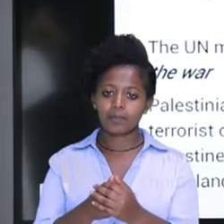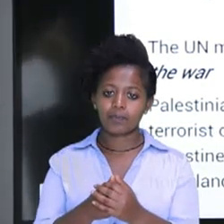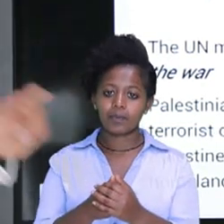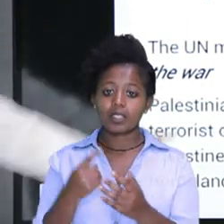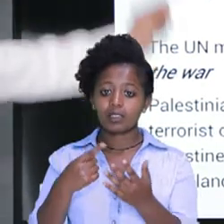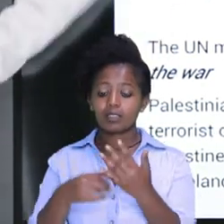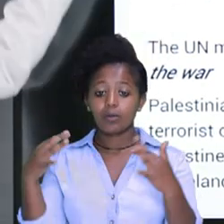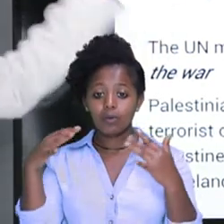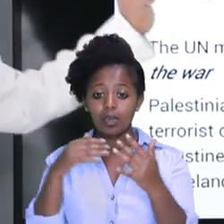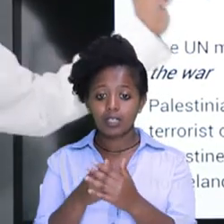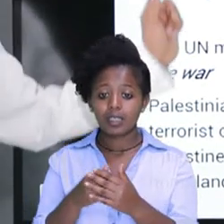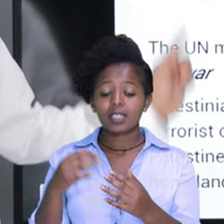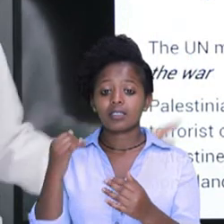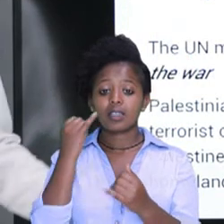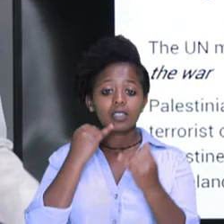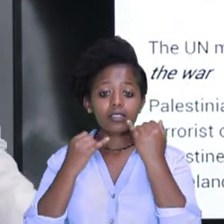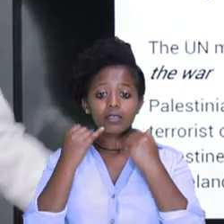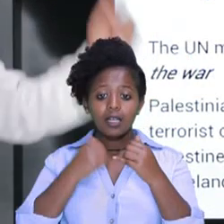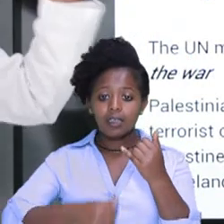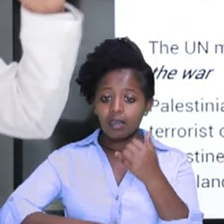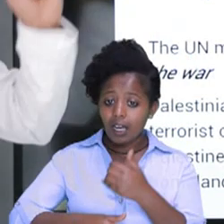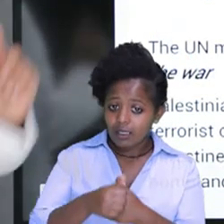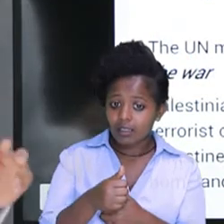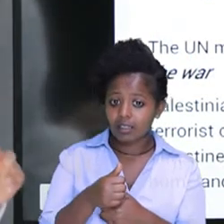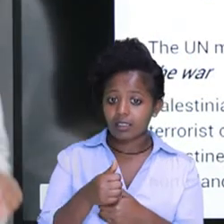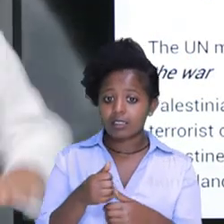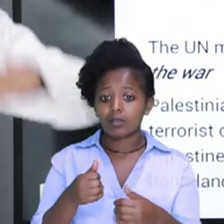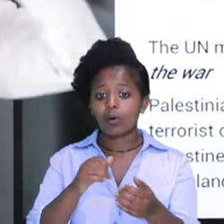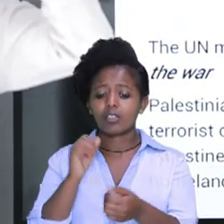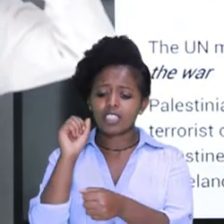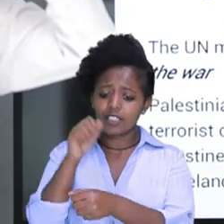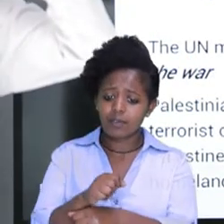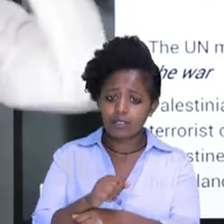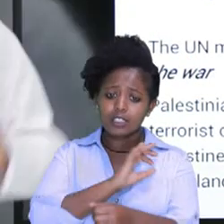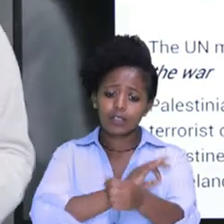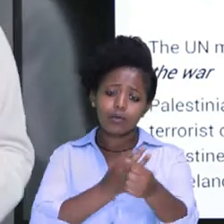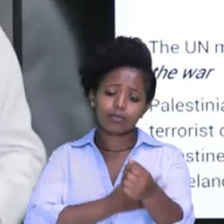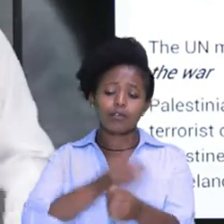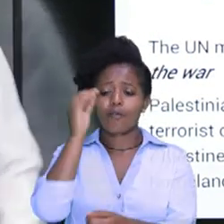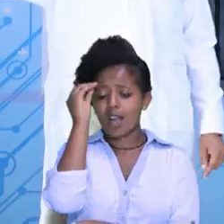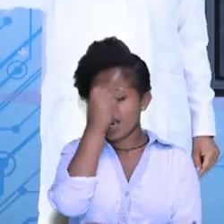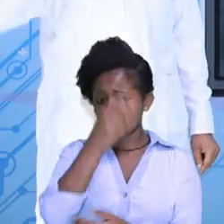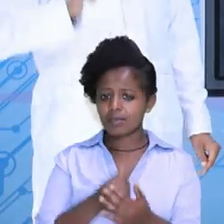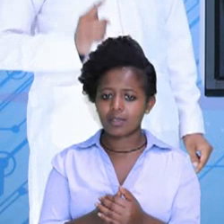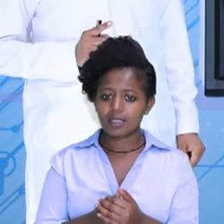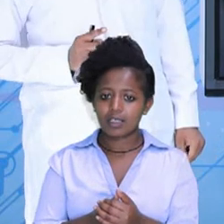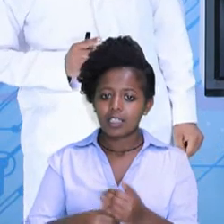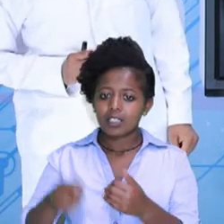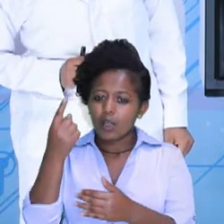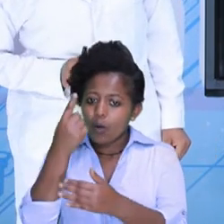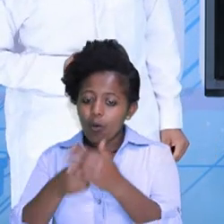In the war, the Israel attack or Israel defeated the force of Arab, the